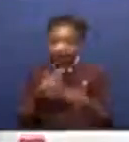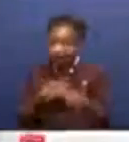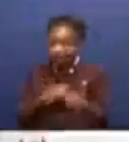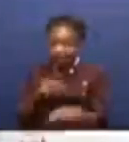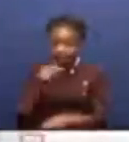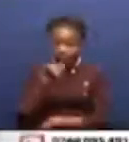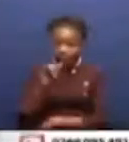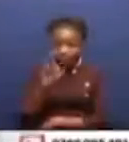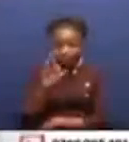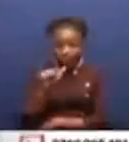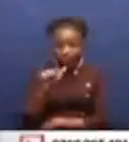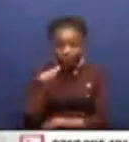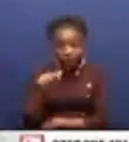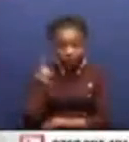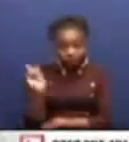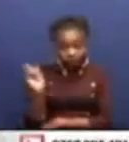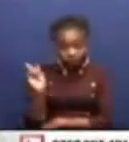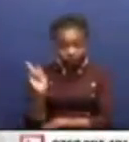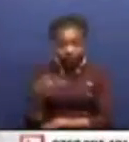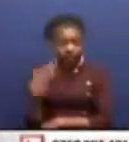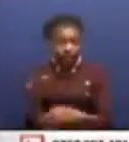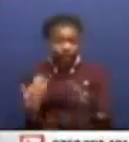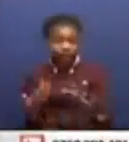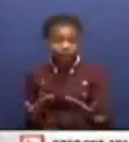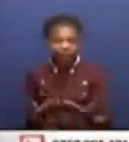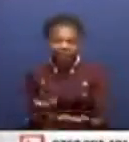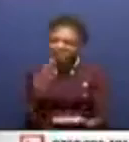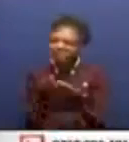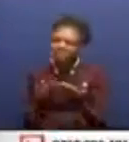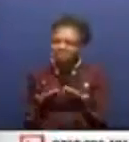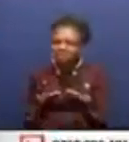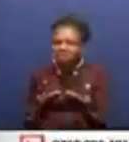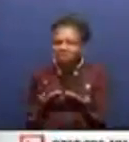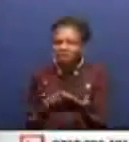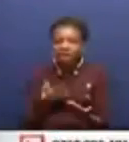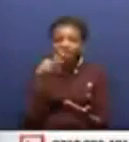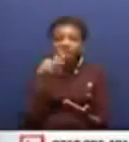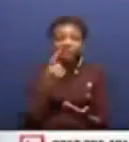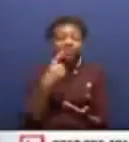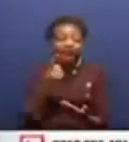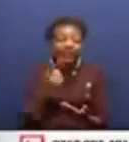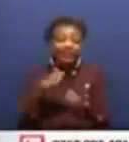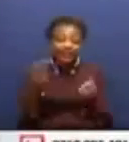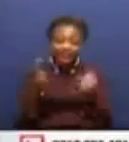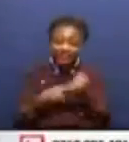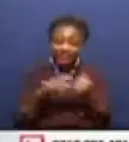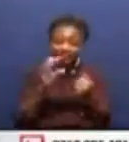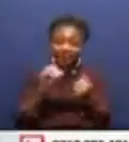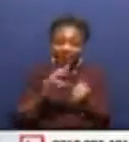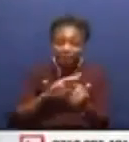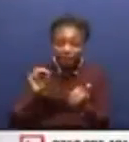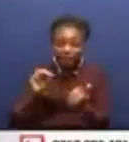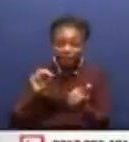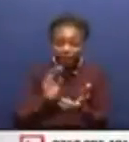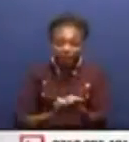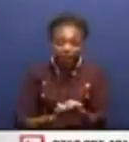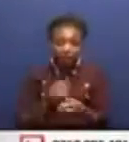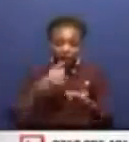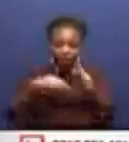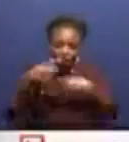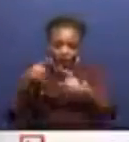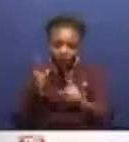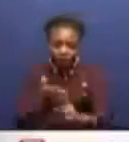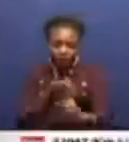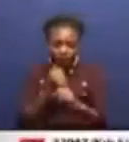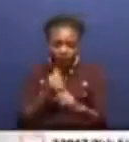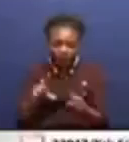Garden. This property is worth around 370 million shillings. The process of recovery has been